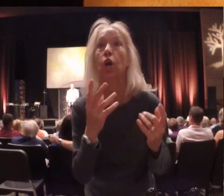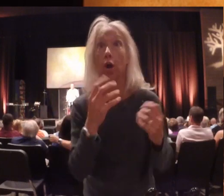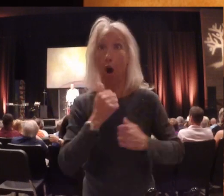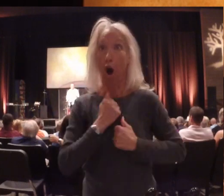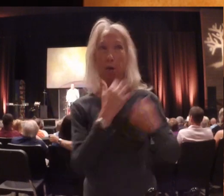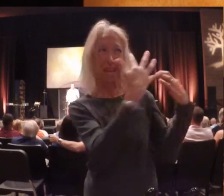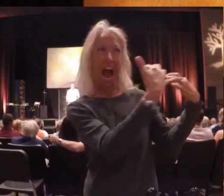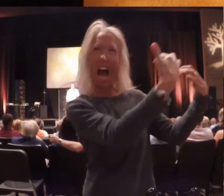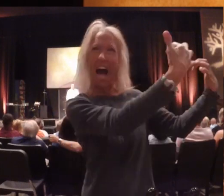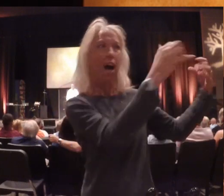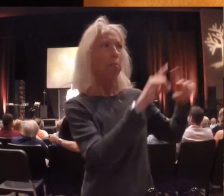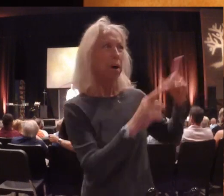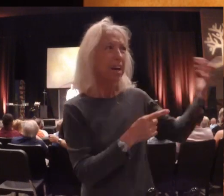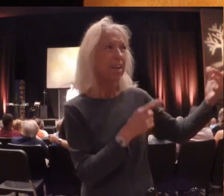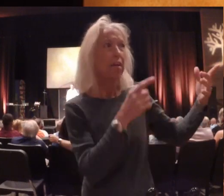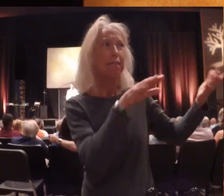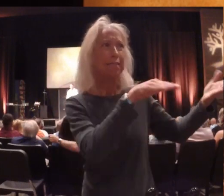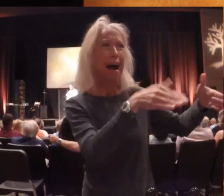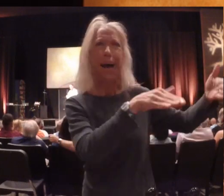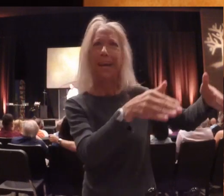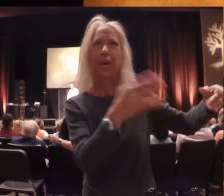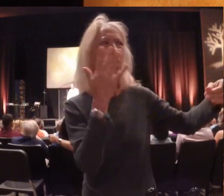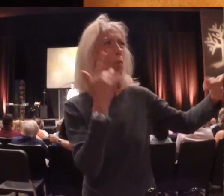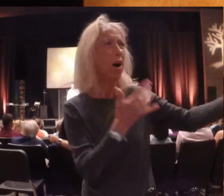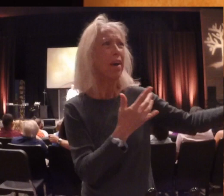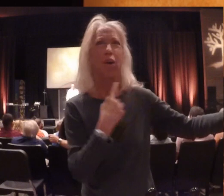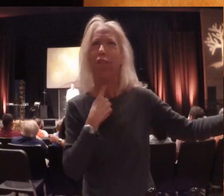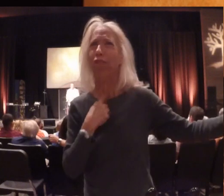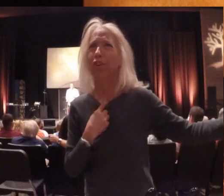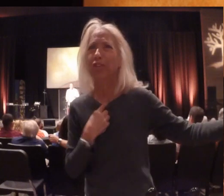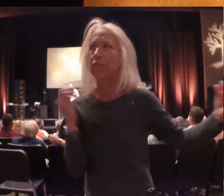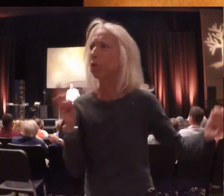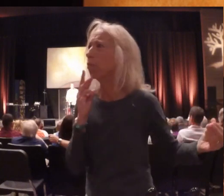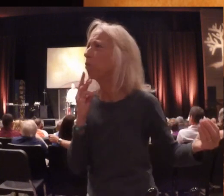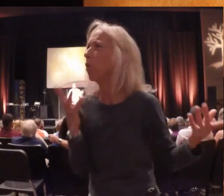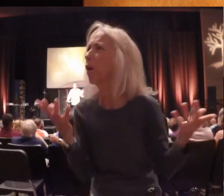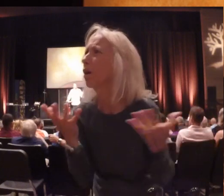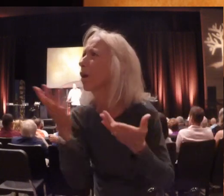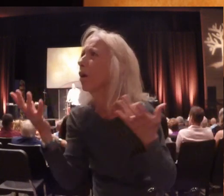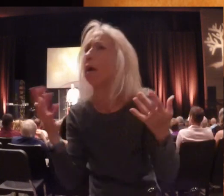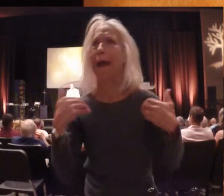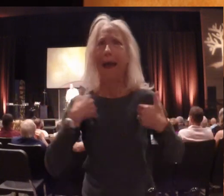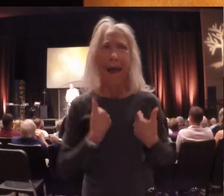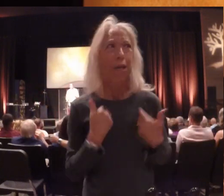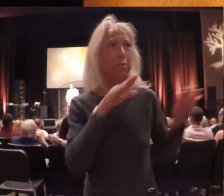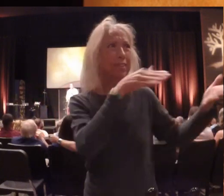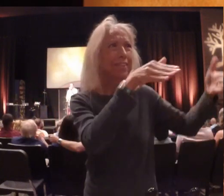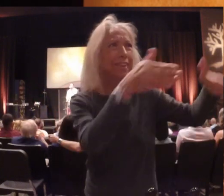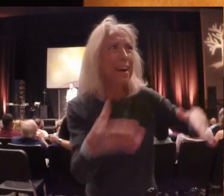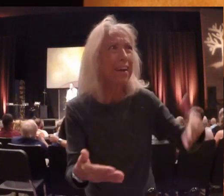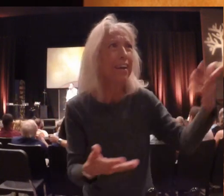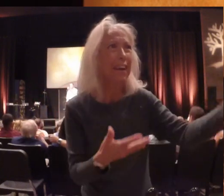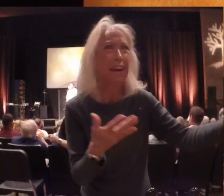falling off left and right because they're dying of thirst. Their animals start dying of thirst. And what happens is they find themselves with a